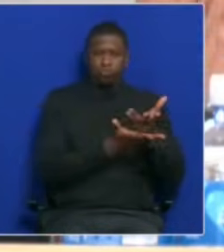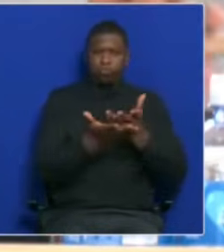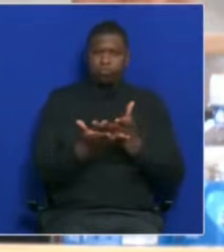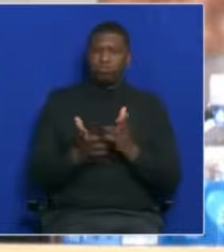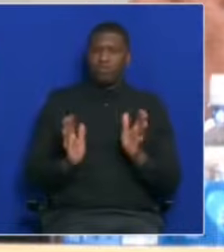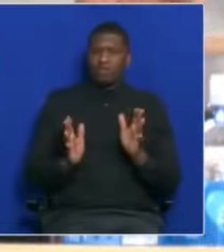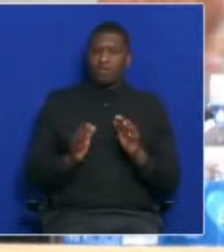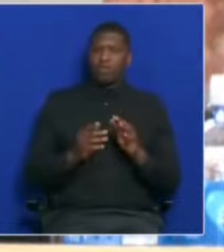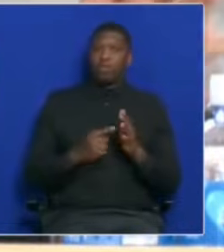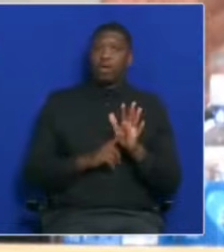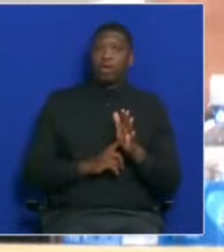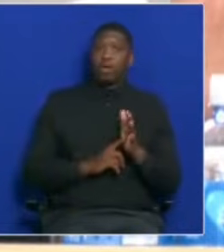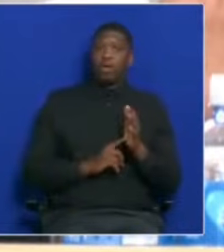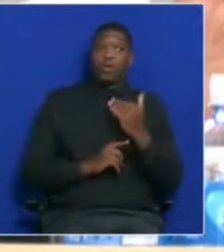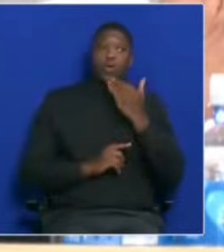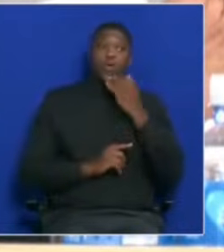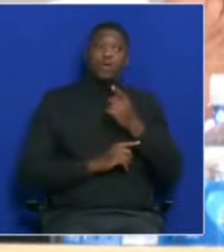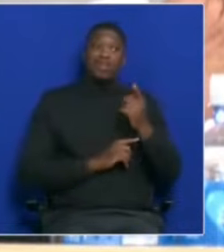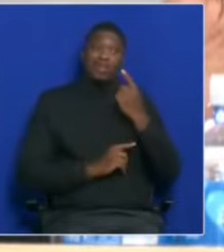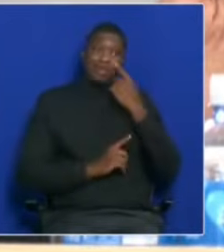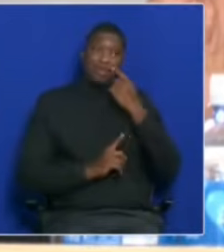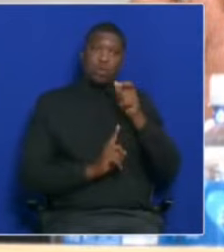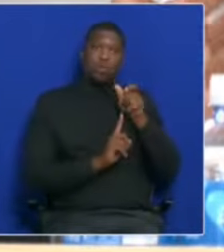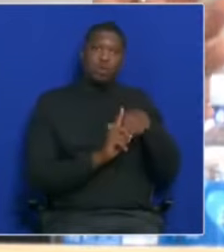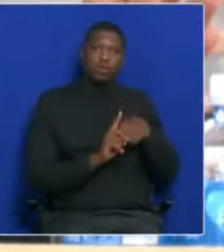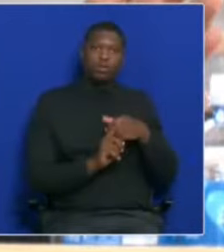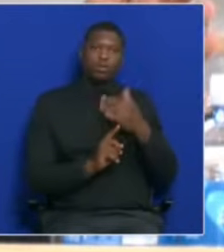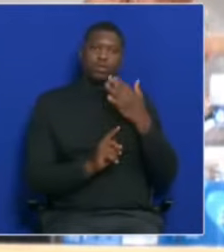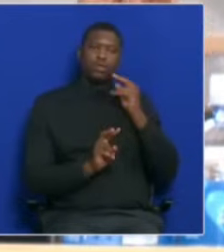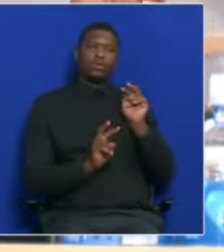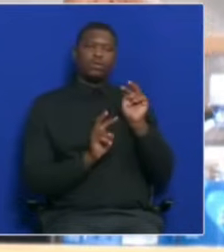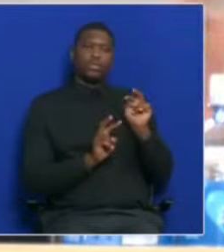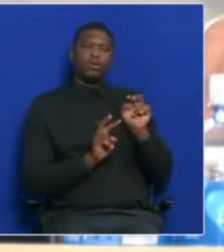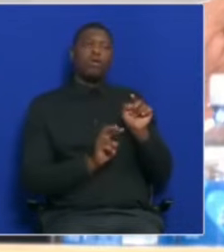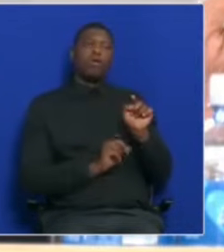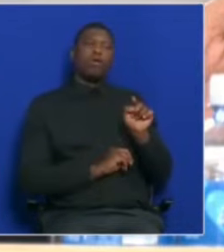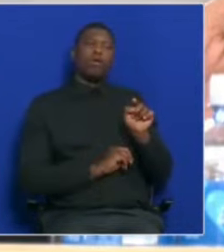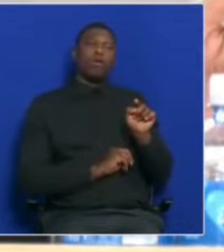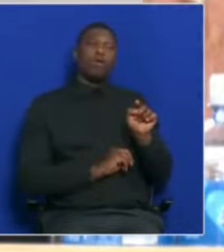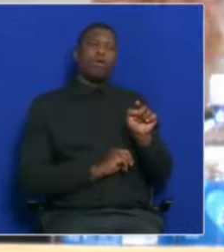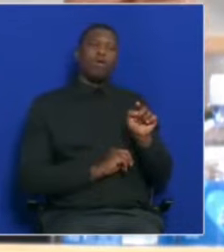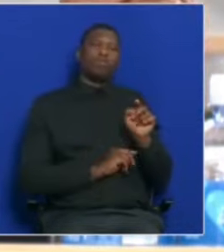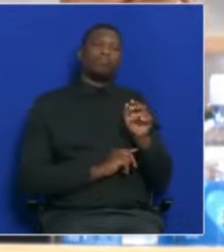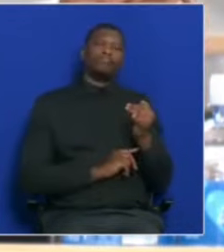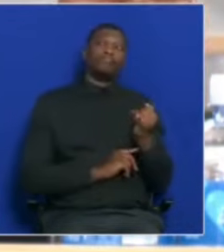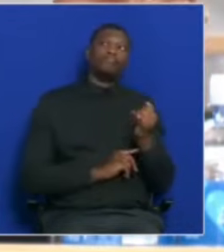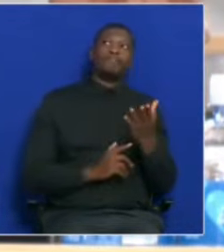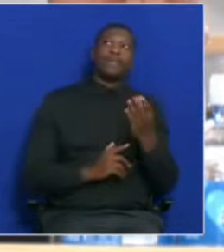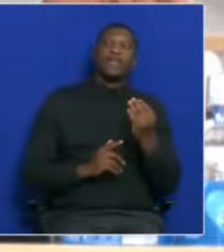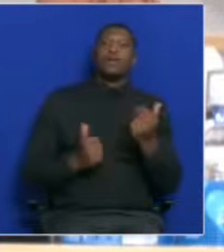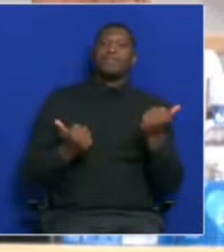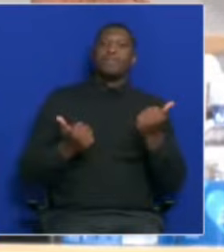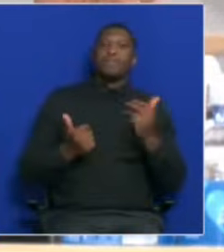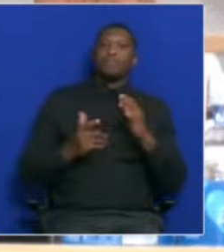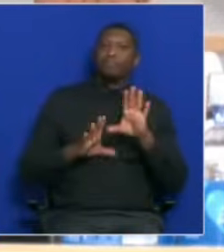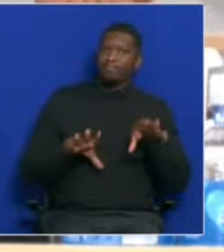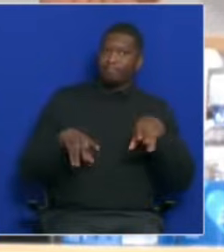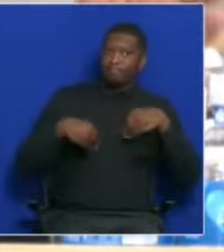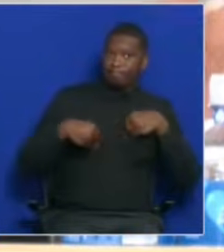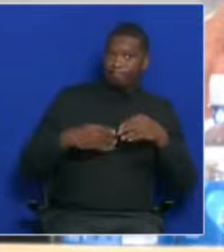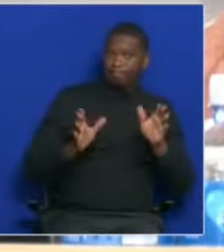witnesses. There seems from those concessions to be an acceptance that there